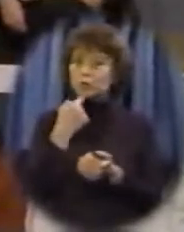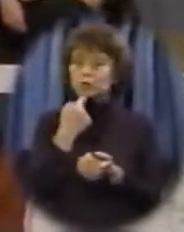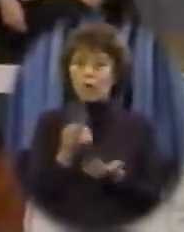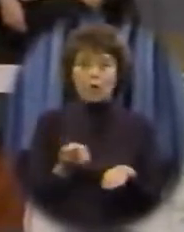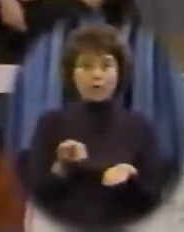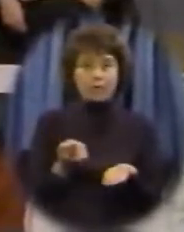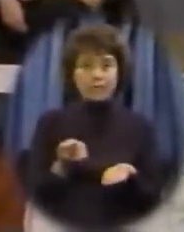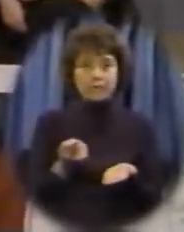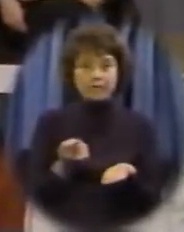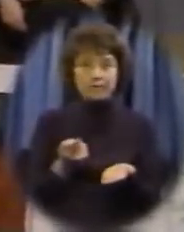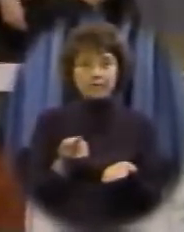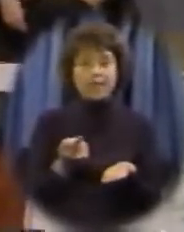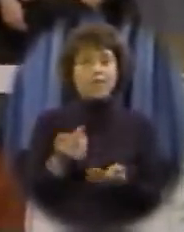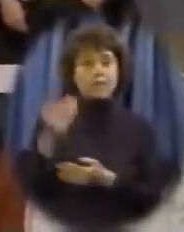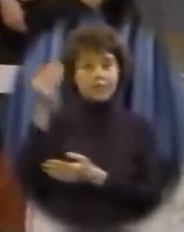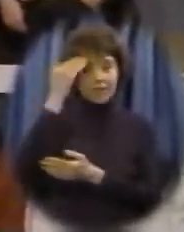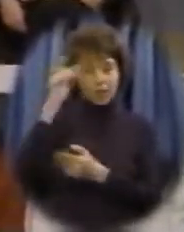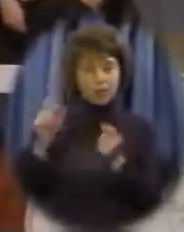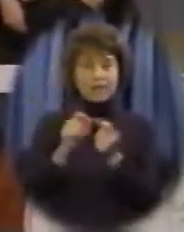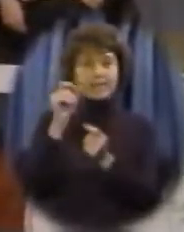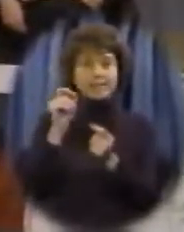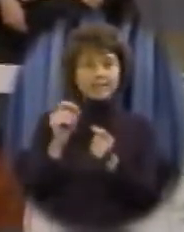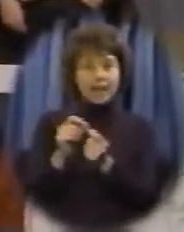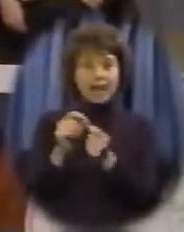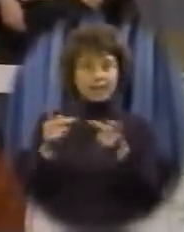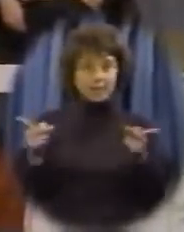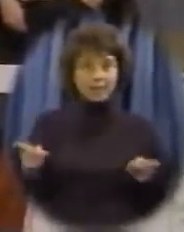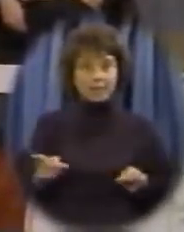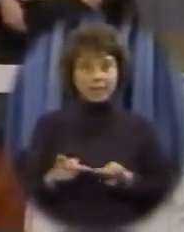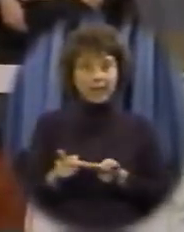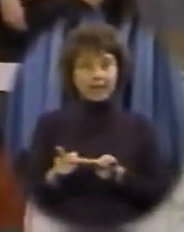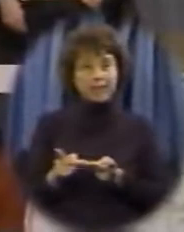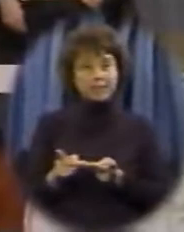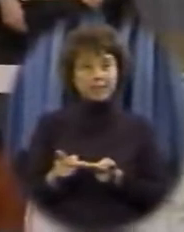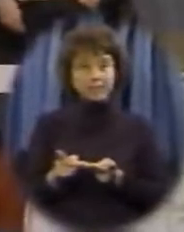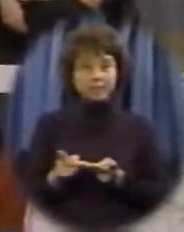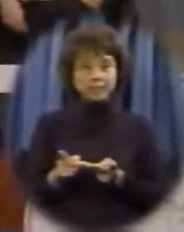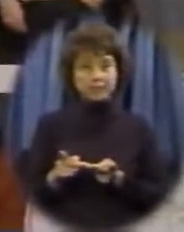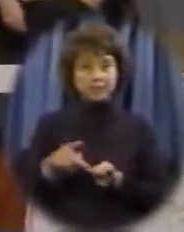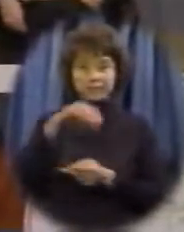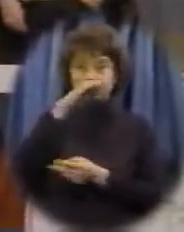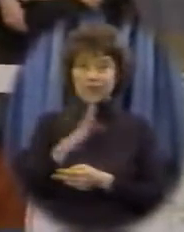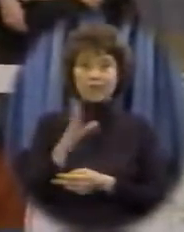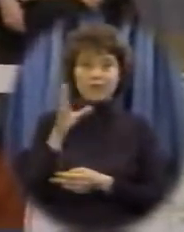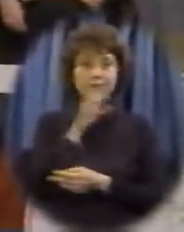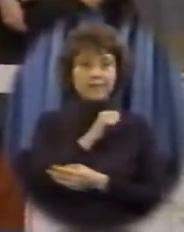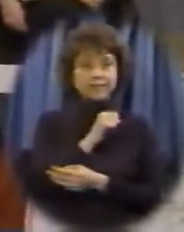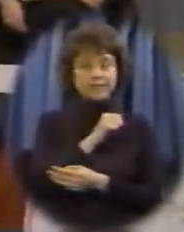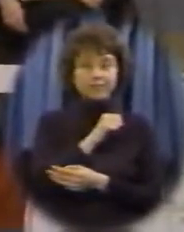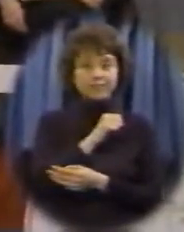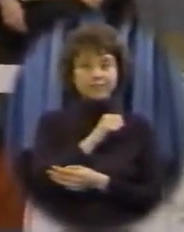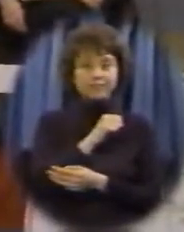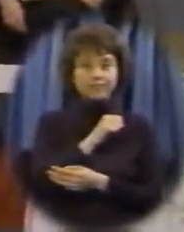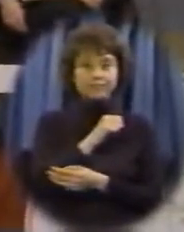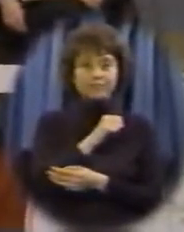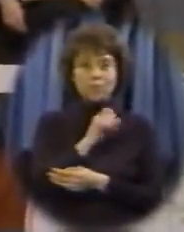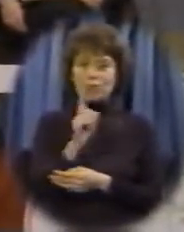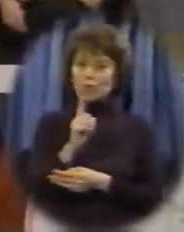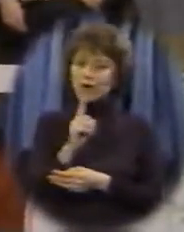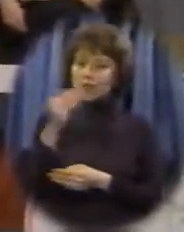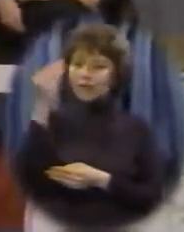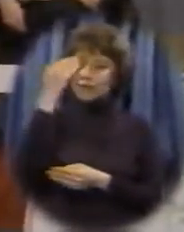ability? They never miss the target any more than a fellow coming back from, than an astronaut coming back from outer space. Where'd